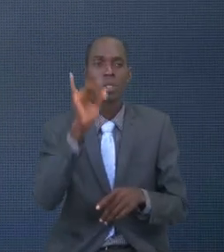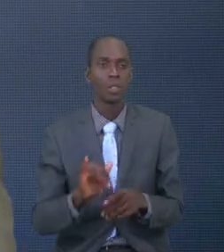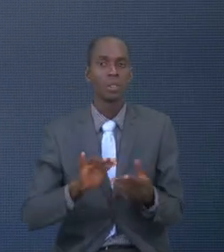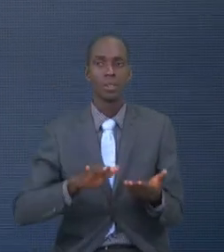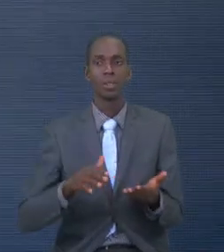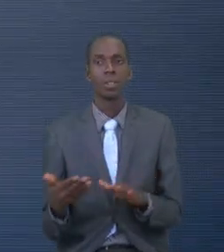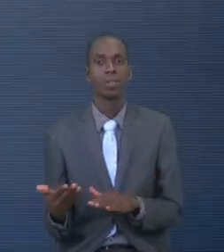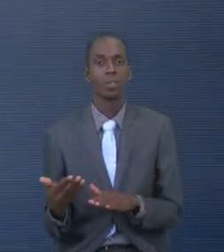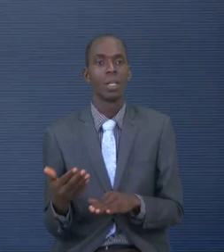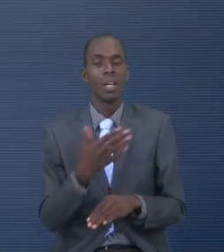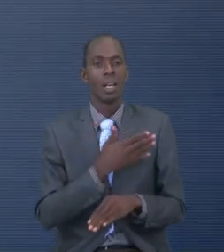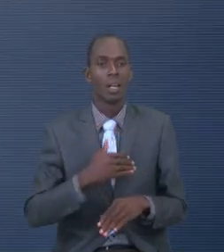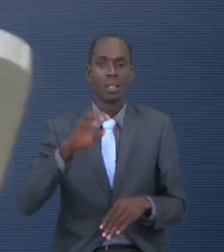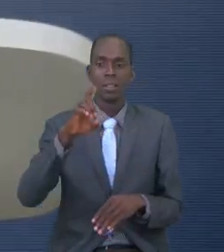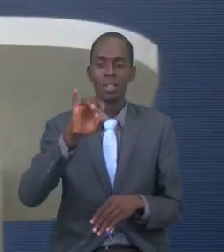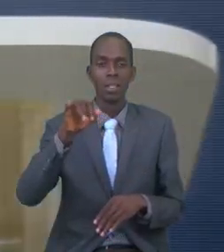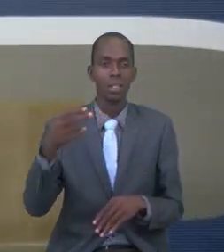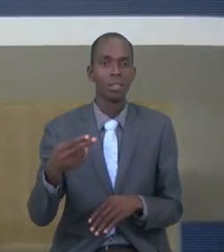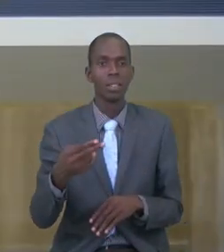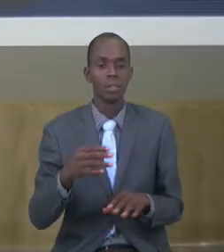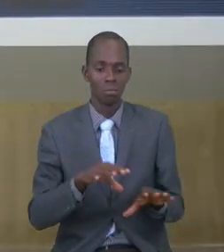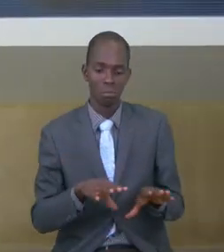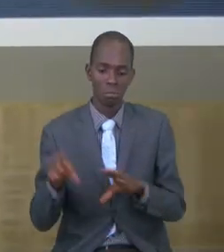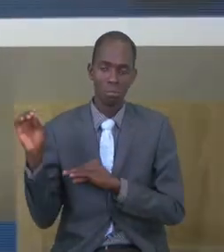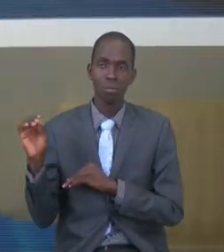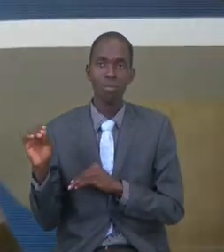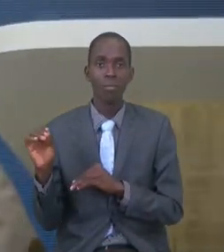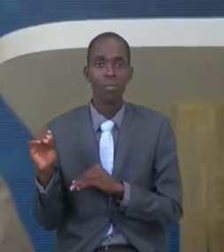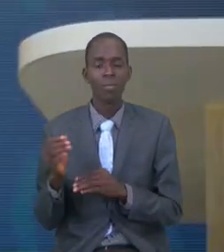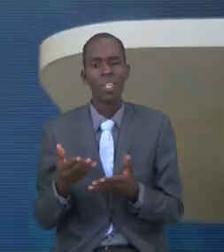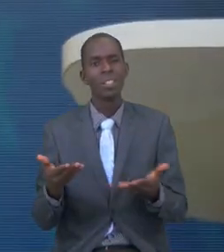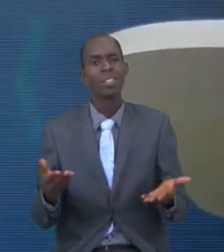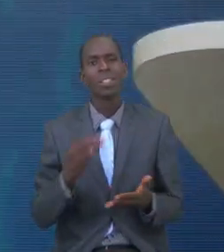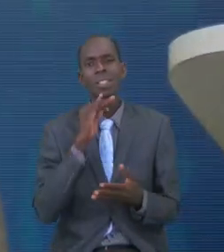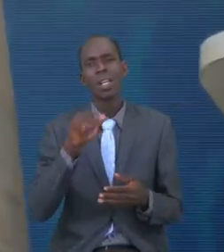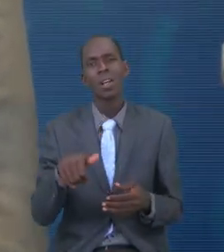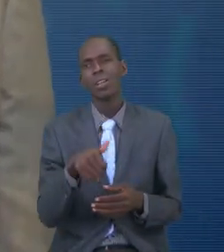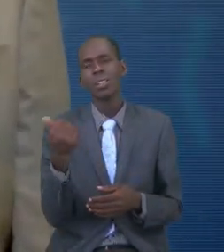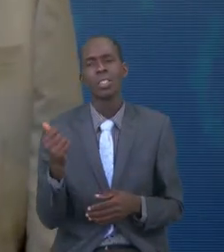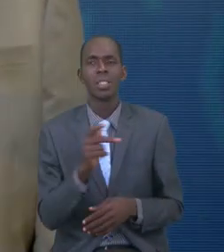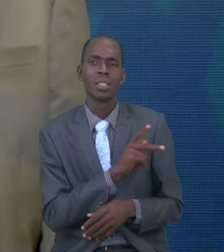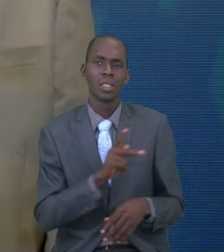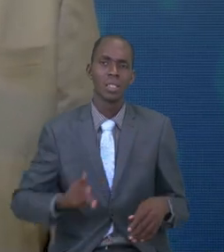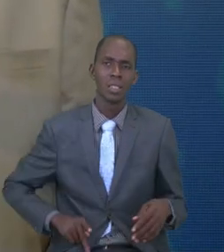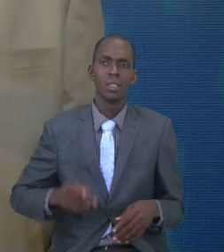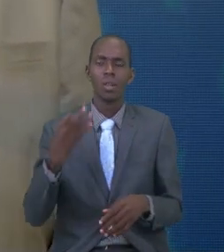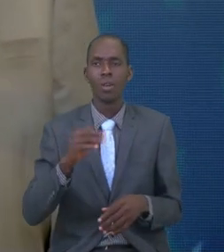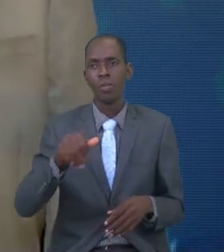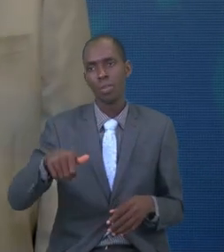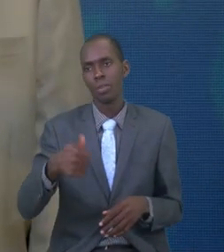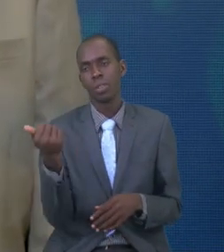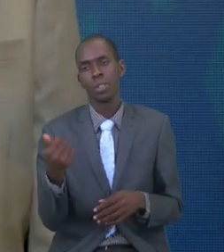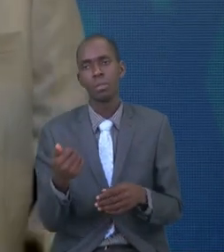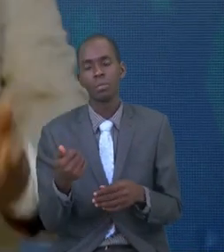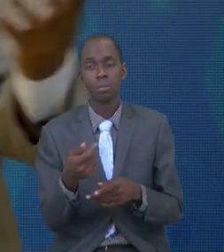die. And Elijah departed. Here was another king of another realm of